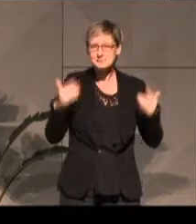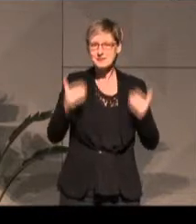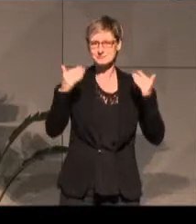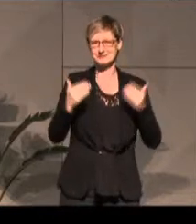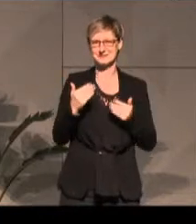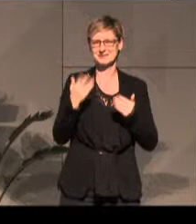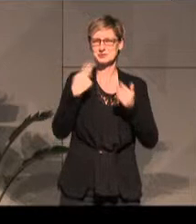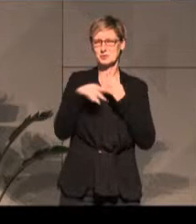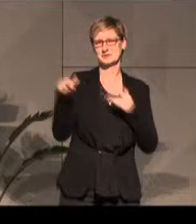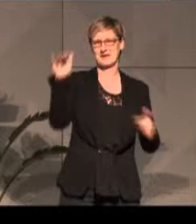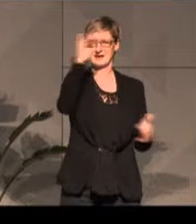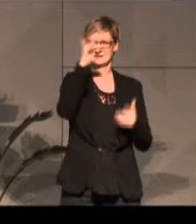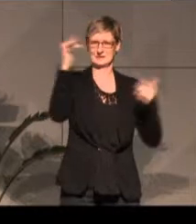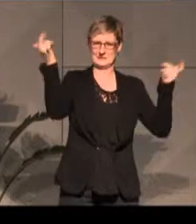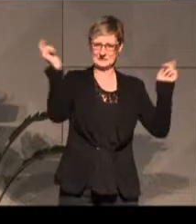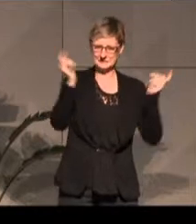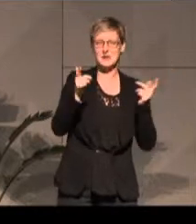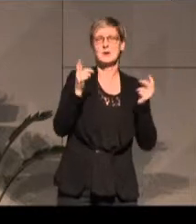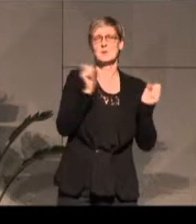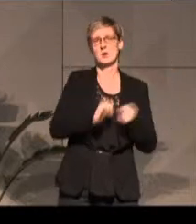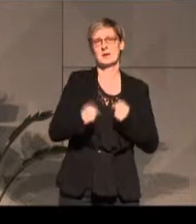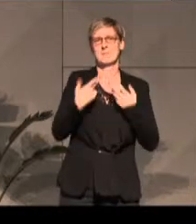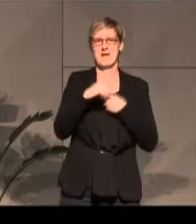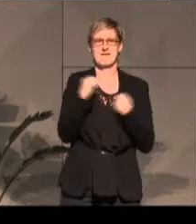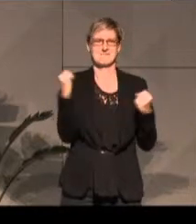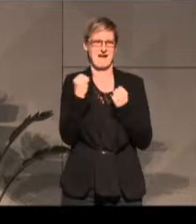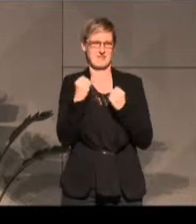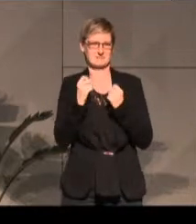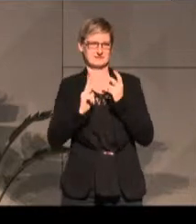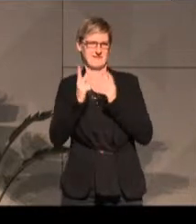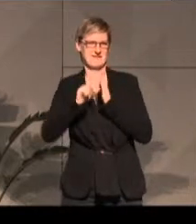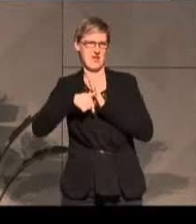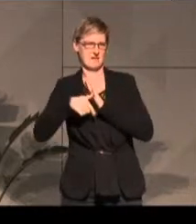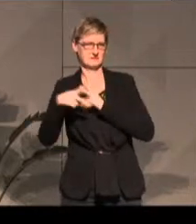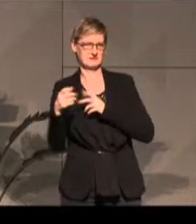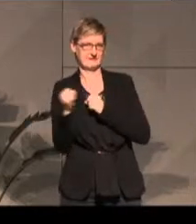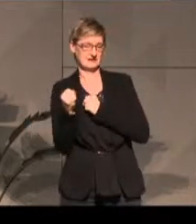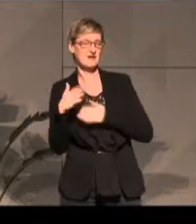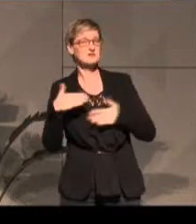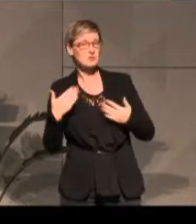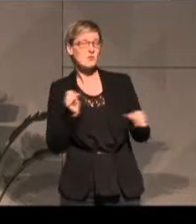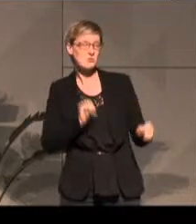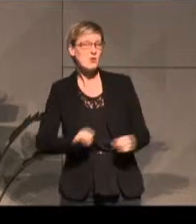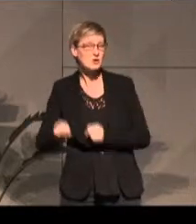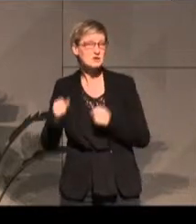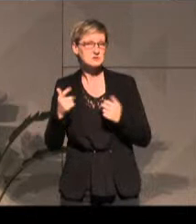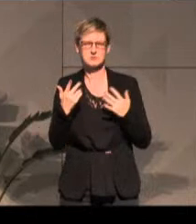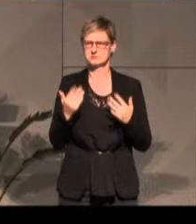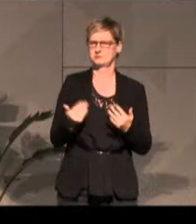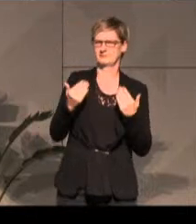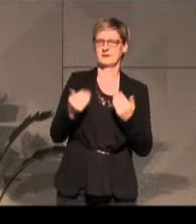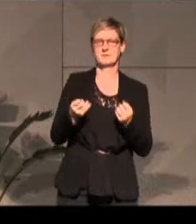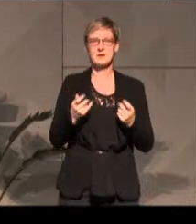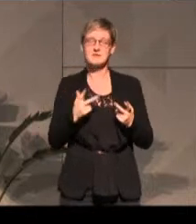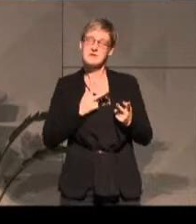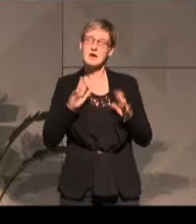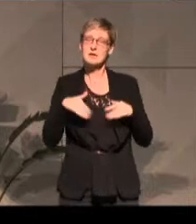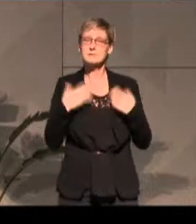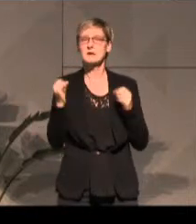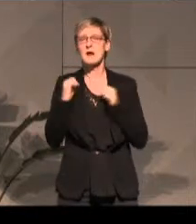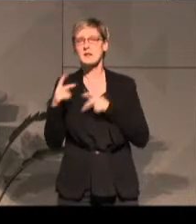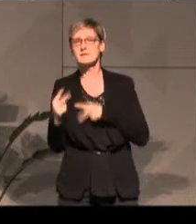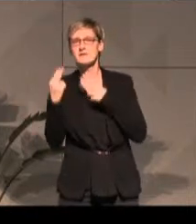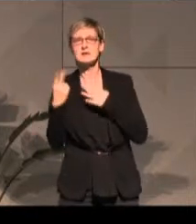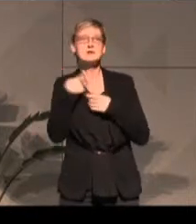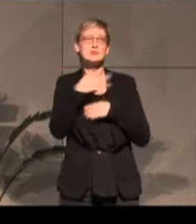cold out my doorstep. It doesn't seem to be evident, but this is a consequence from climate change, which